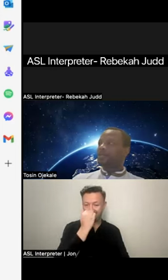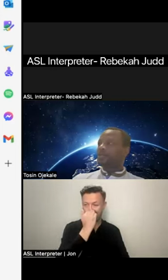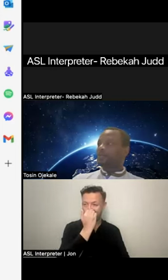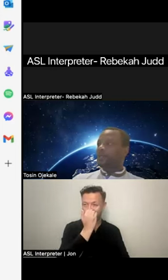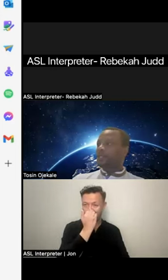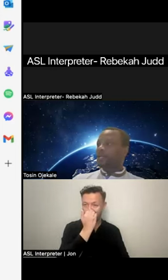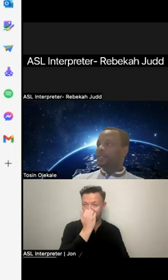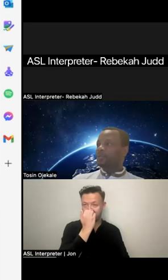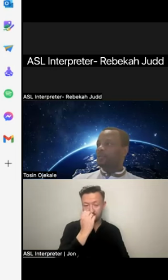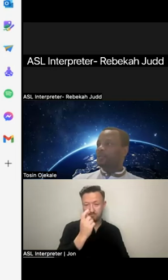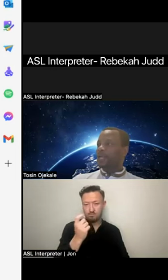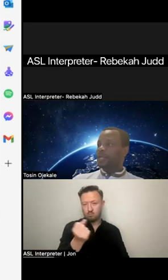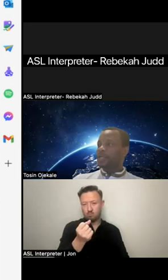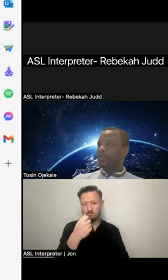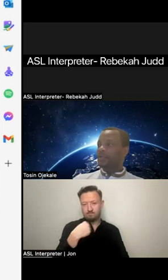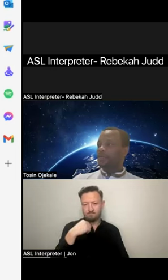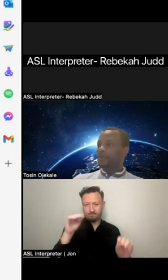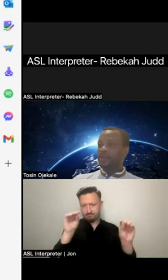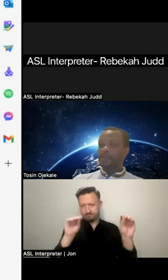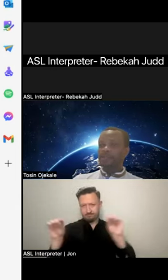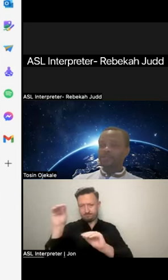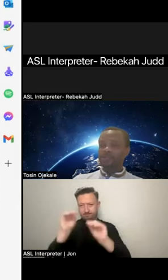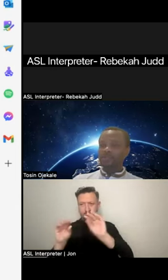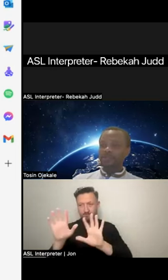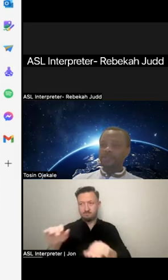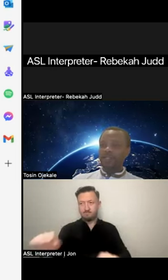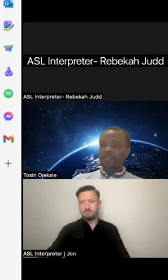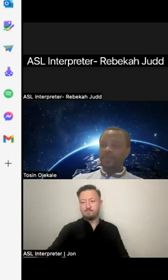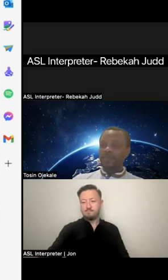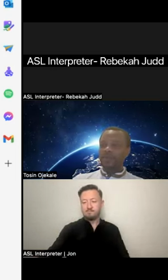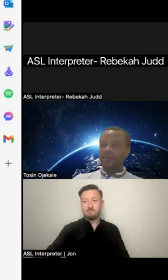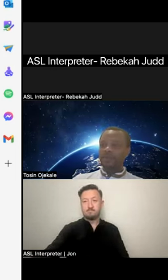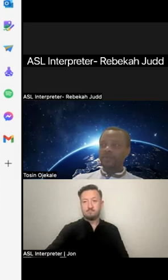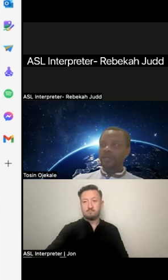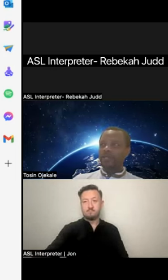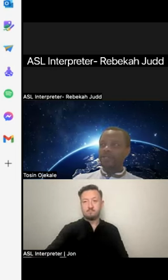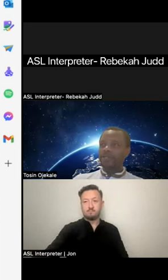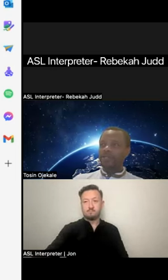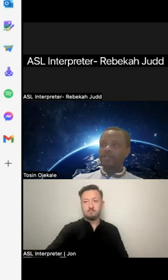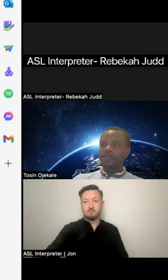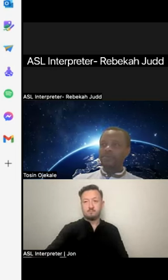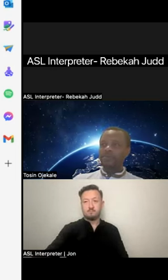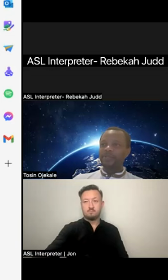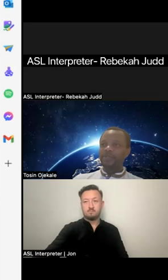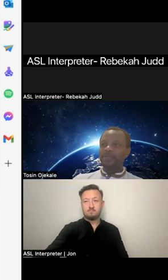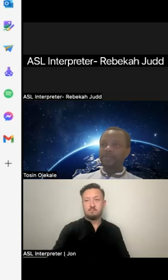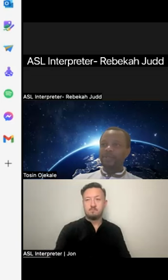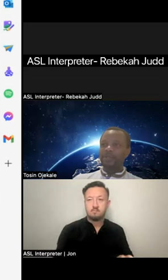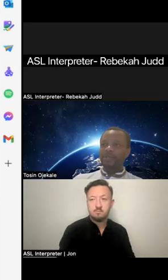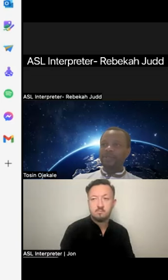So just a minute, I need to move to the end of the chat window so I can see the latest